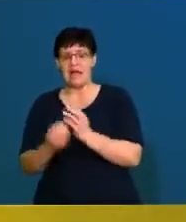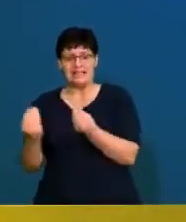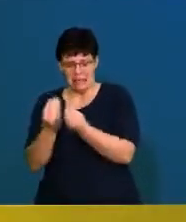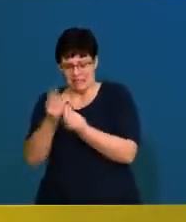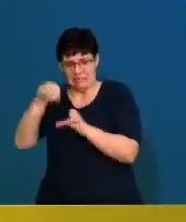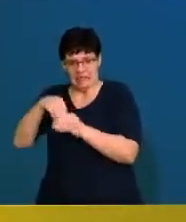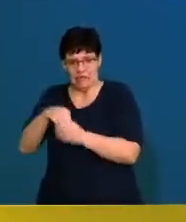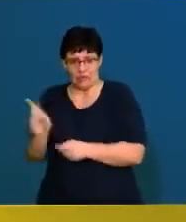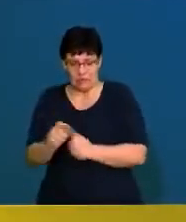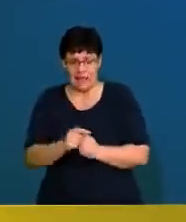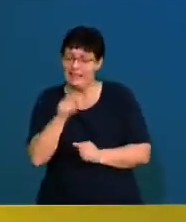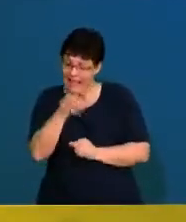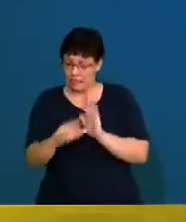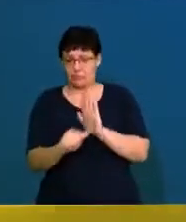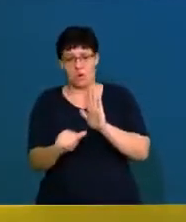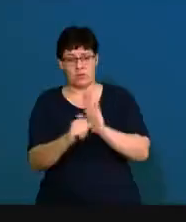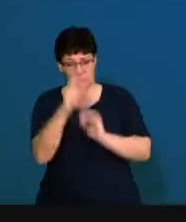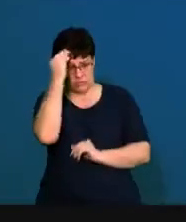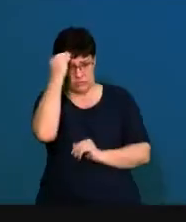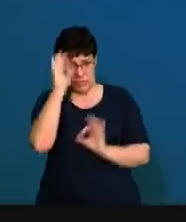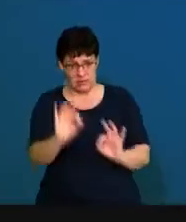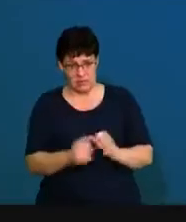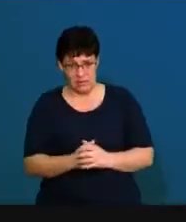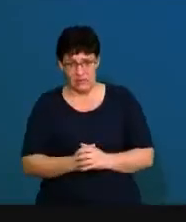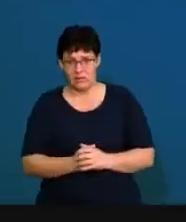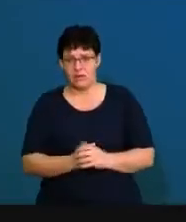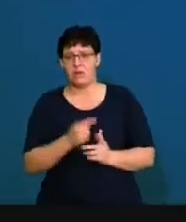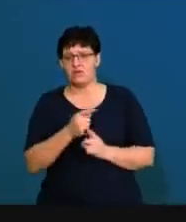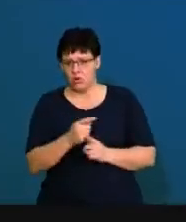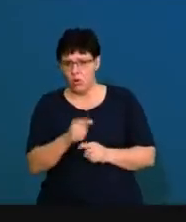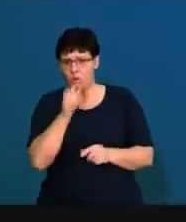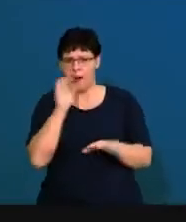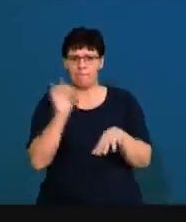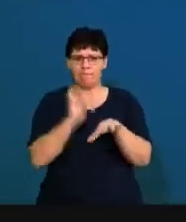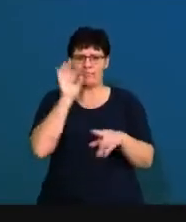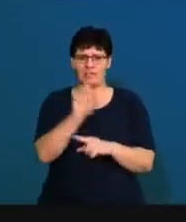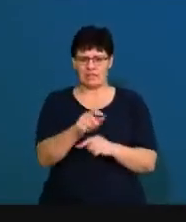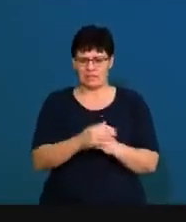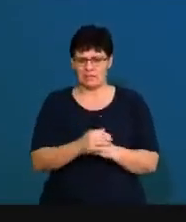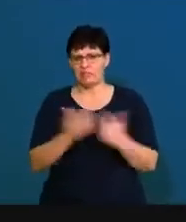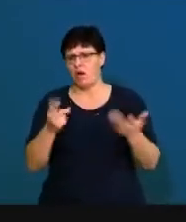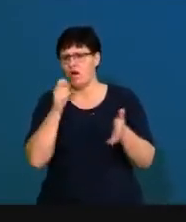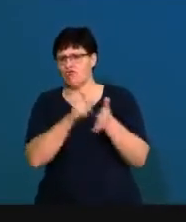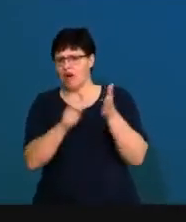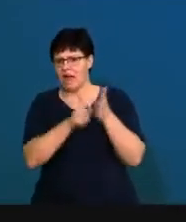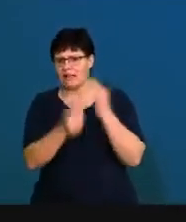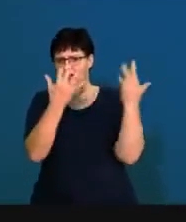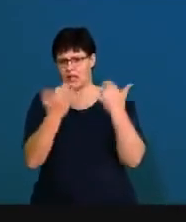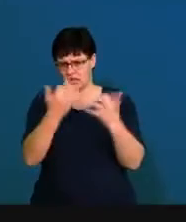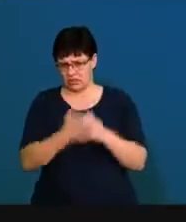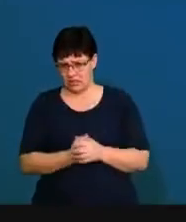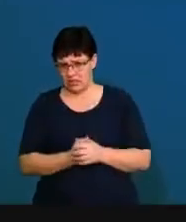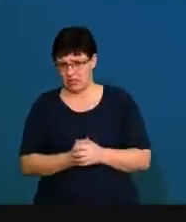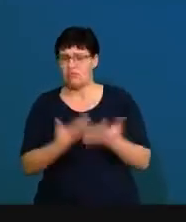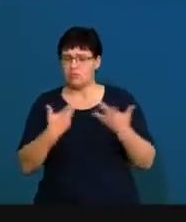consent. So that link is very, very crucial, okay? Now, in writing half reactions, we have briefly touched on this. Say, for argument's sake, you